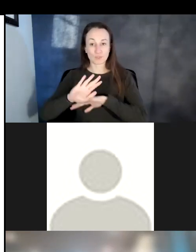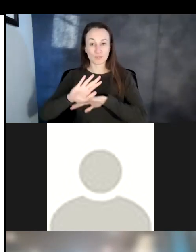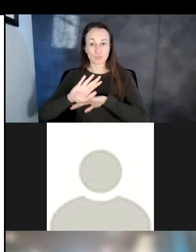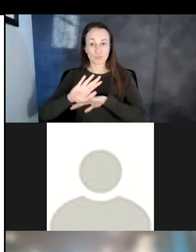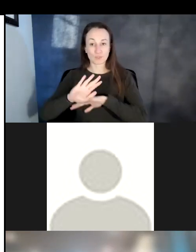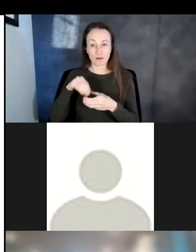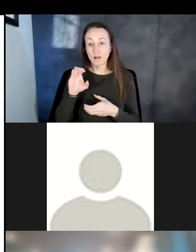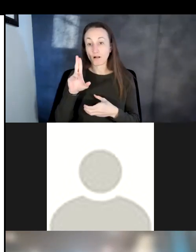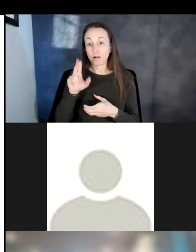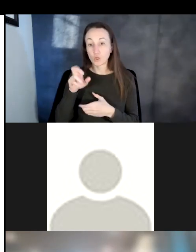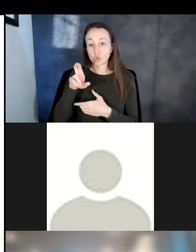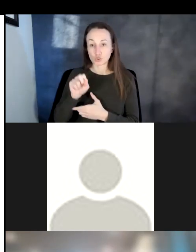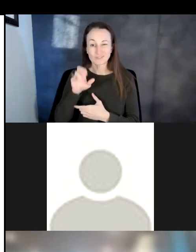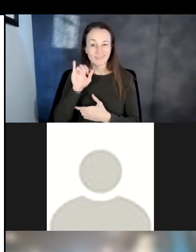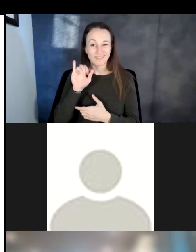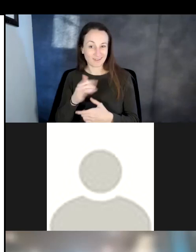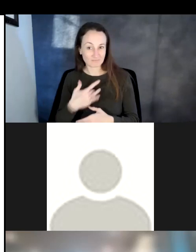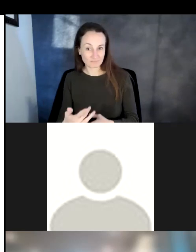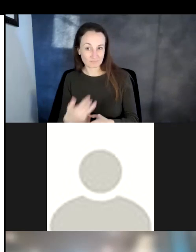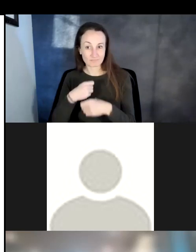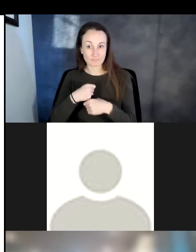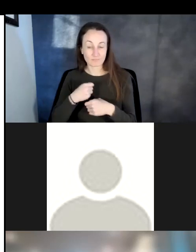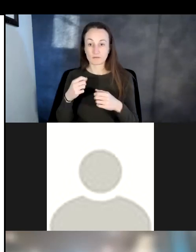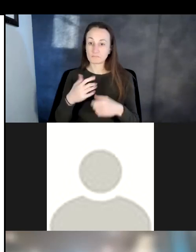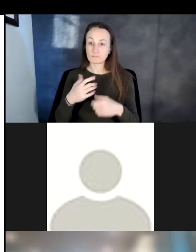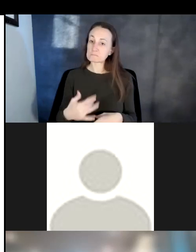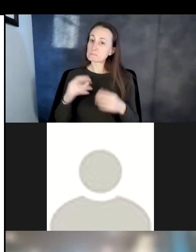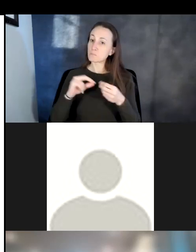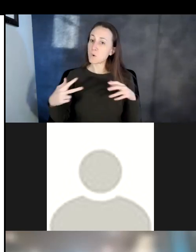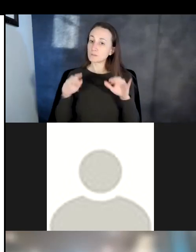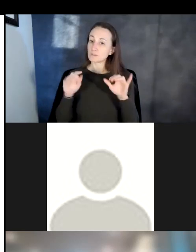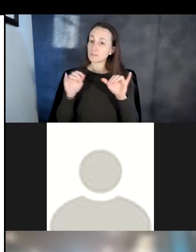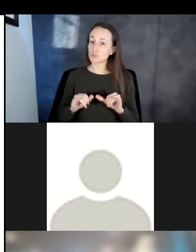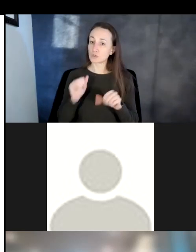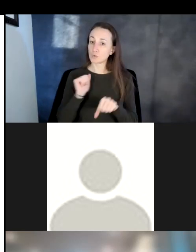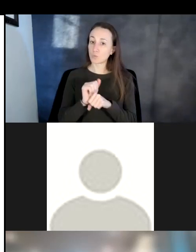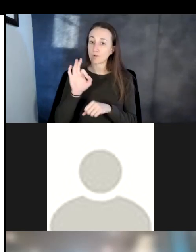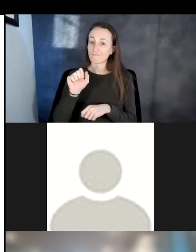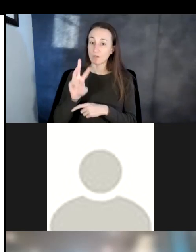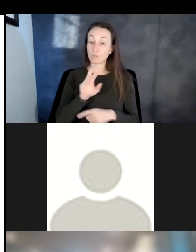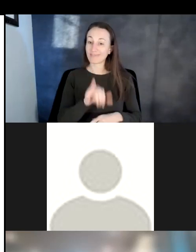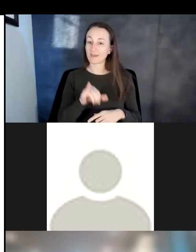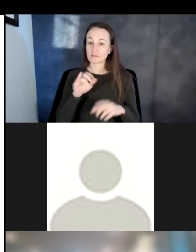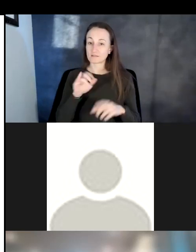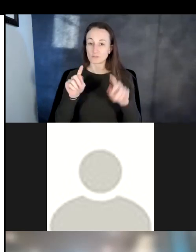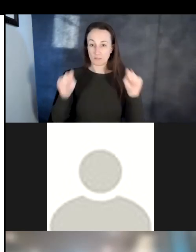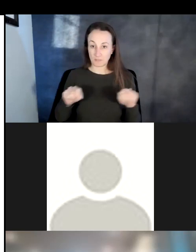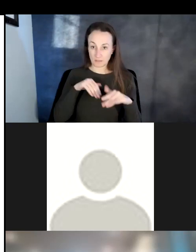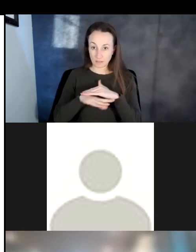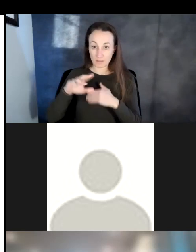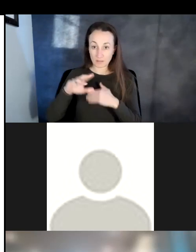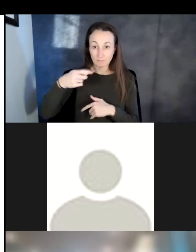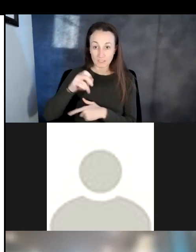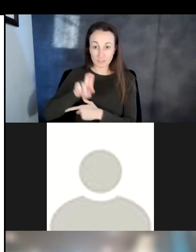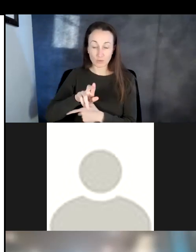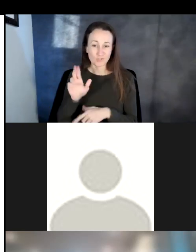produced during the typical protein engineering workflow. So this is our template DNA, actually, to go into the PCRs. We just throw